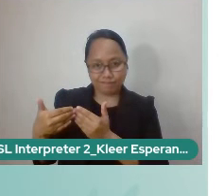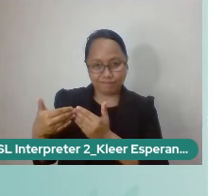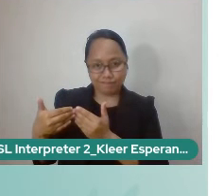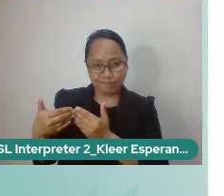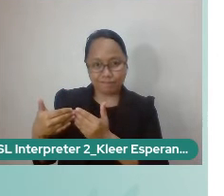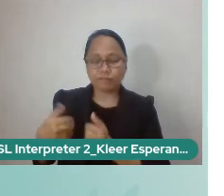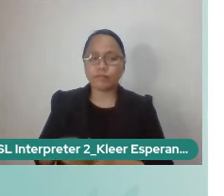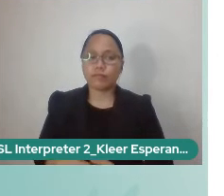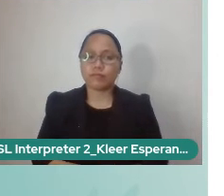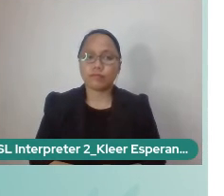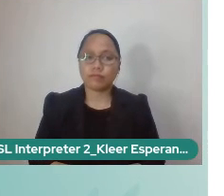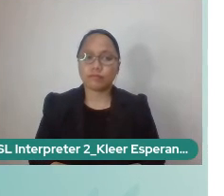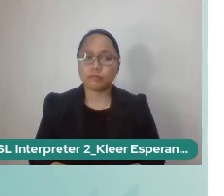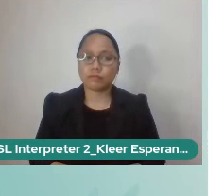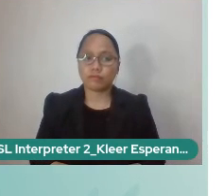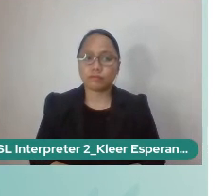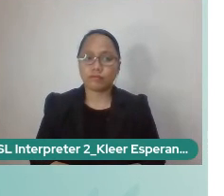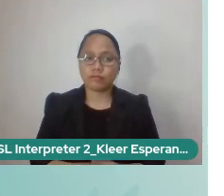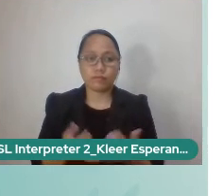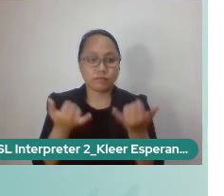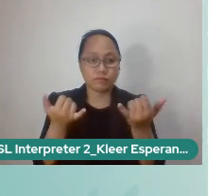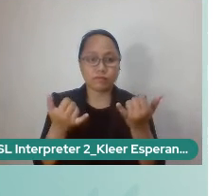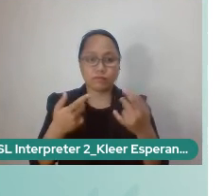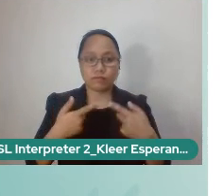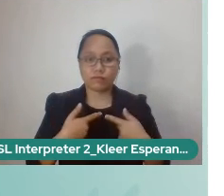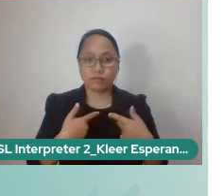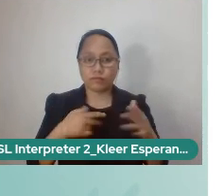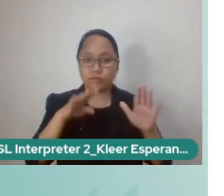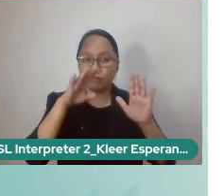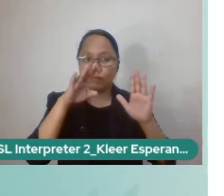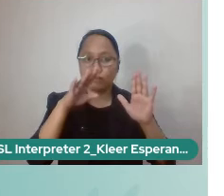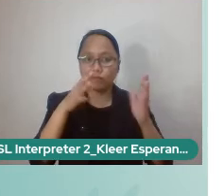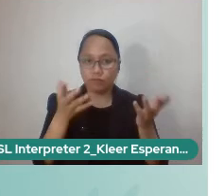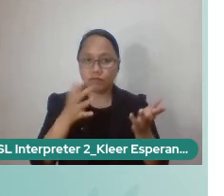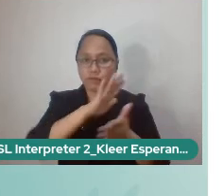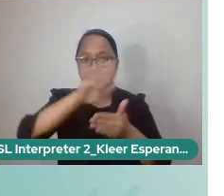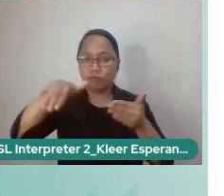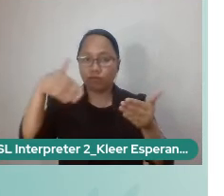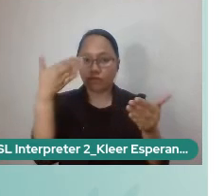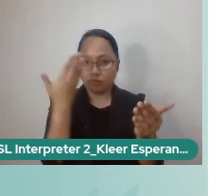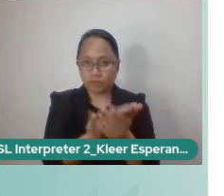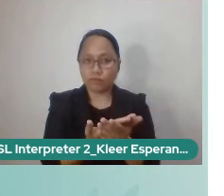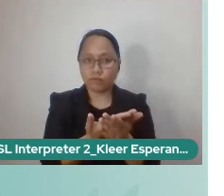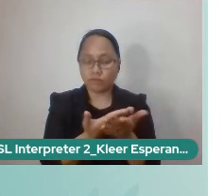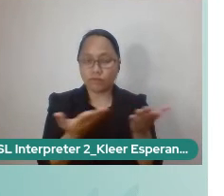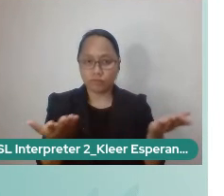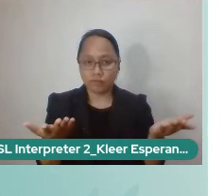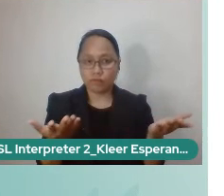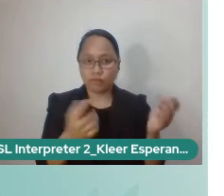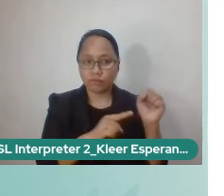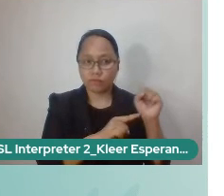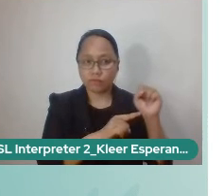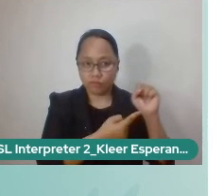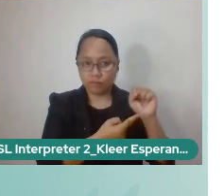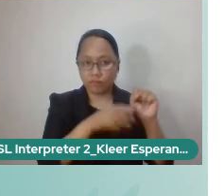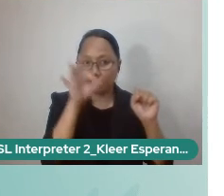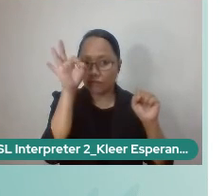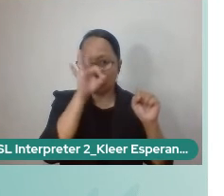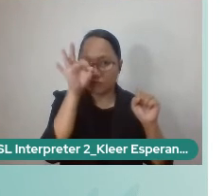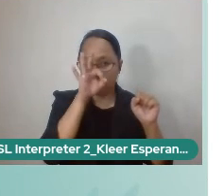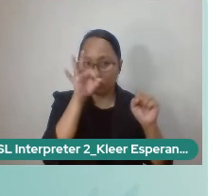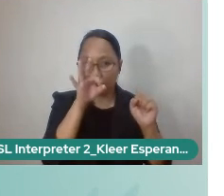So, as they say, all is well that begins well. Fortunately, the Philippines is one of the